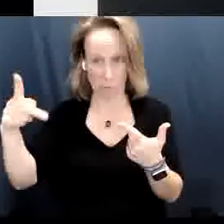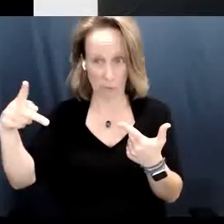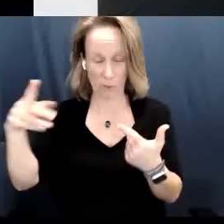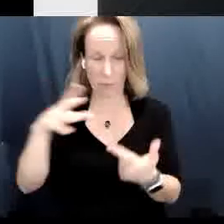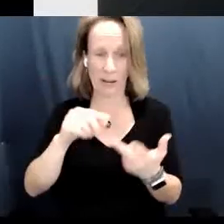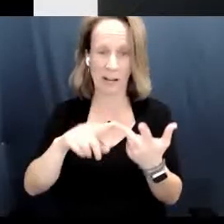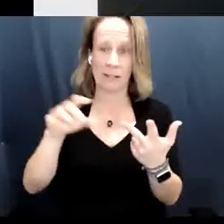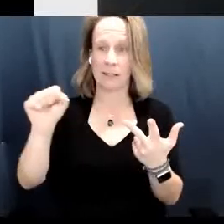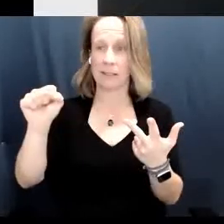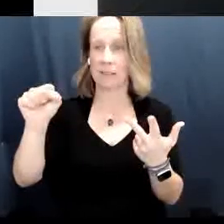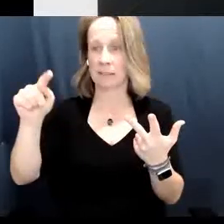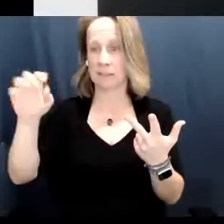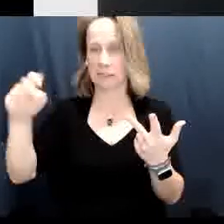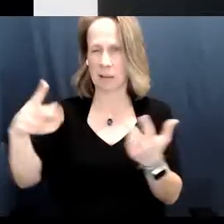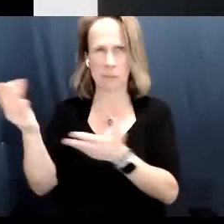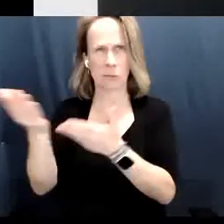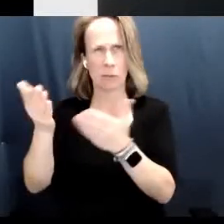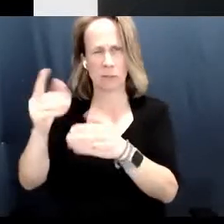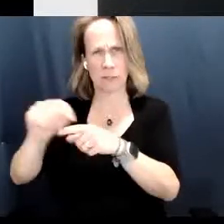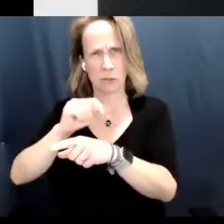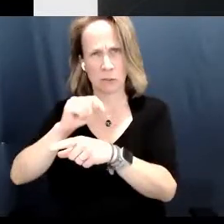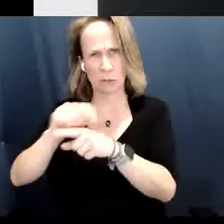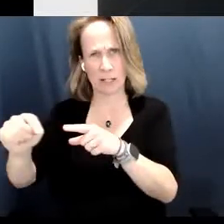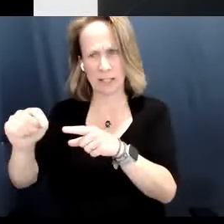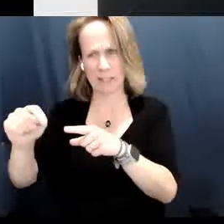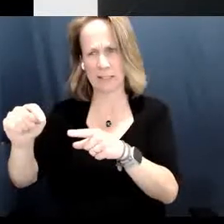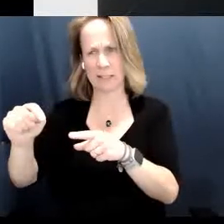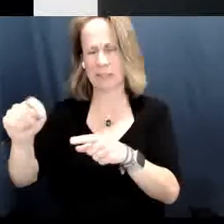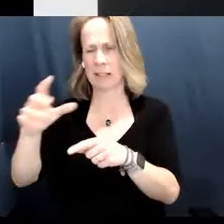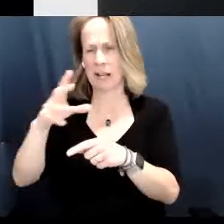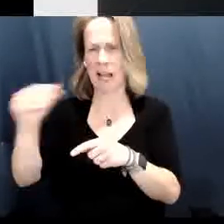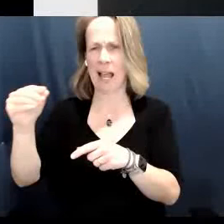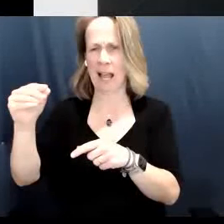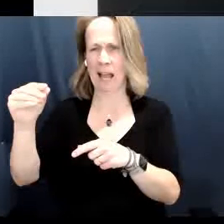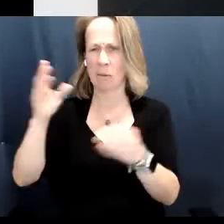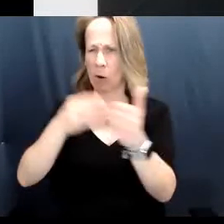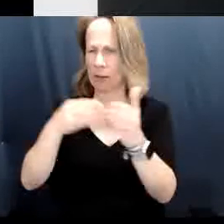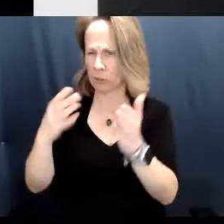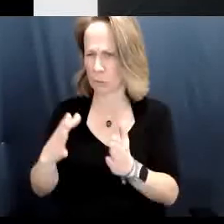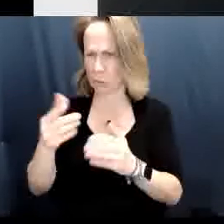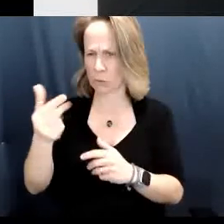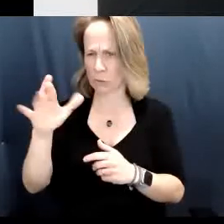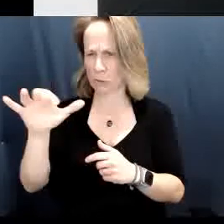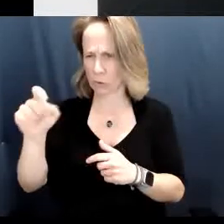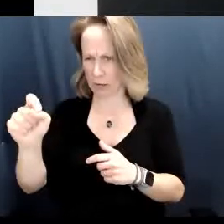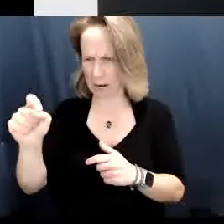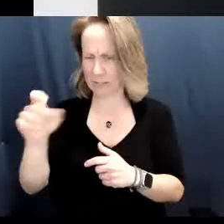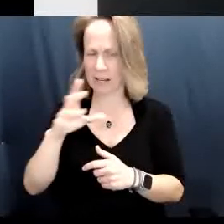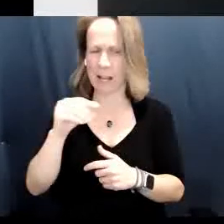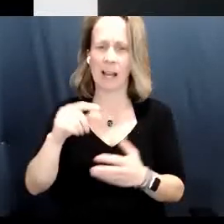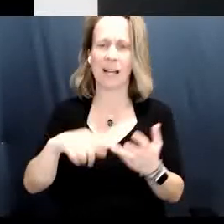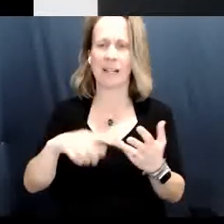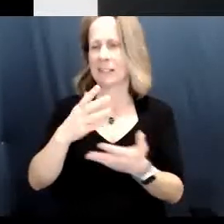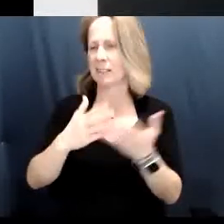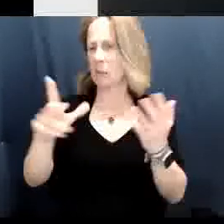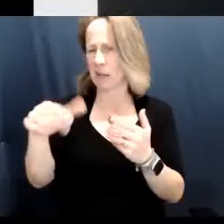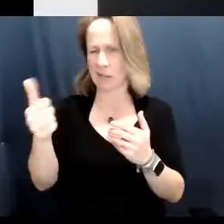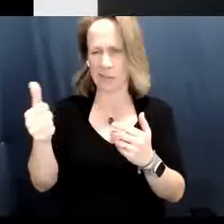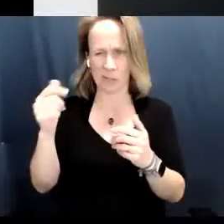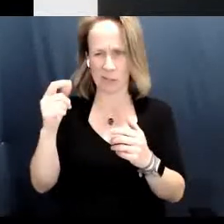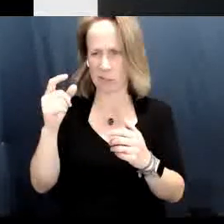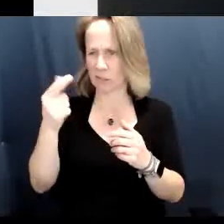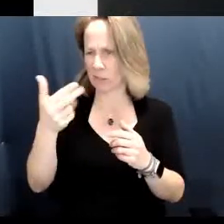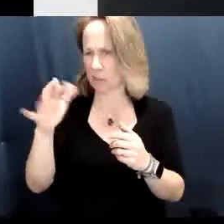is Services Training Officers and Prosecutors Grant. And then there are also some different discretionary grants like the